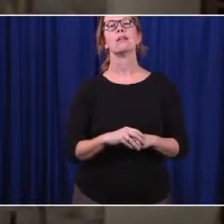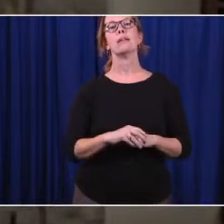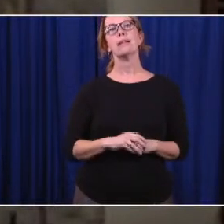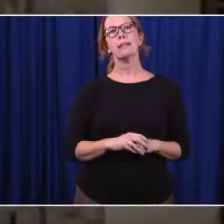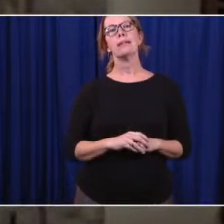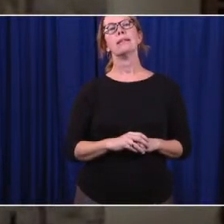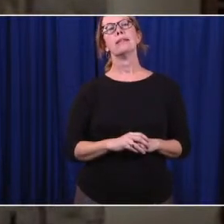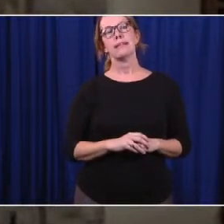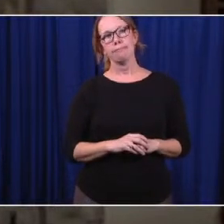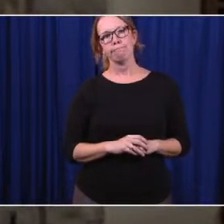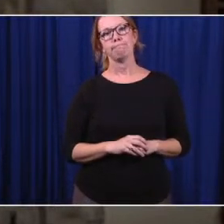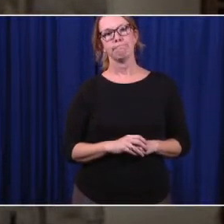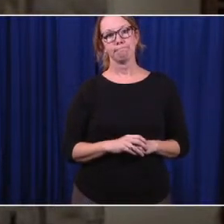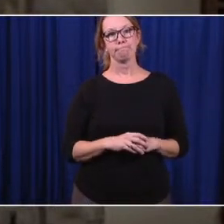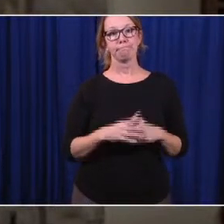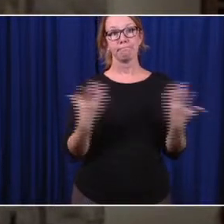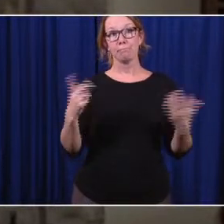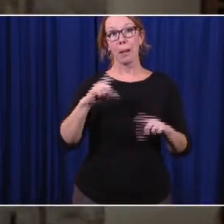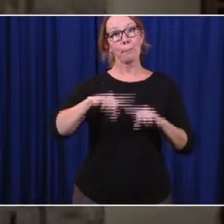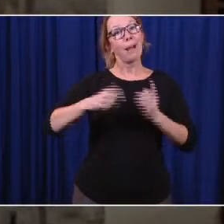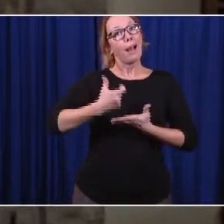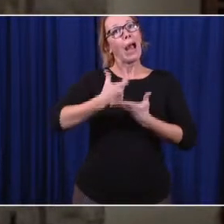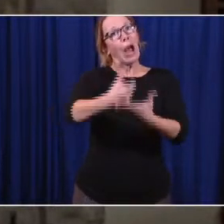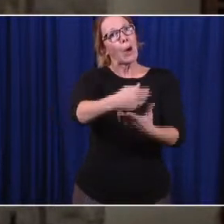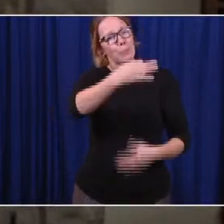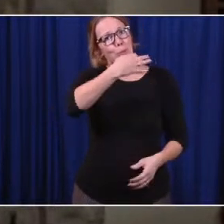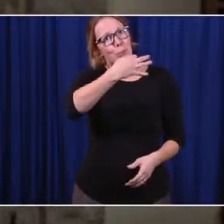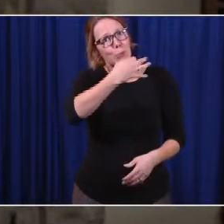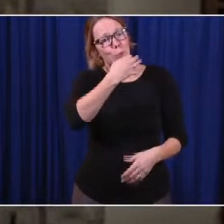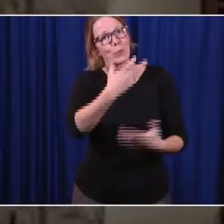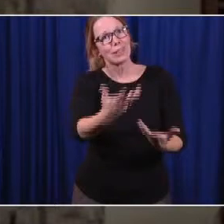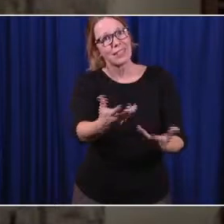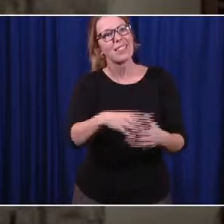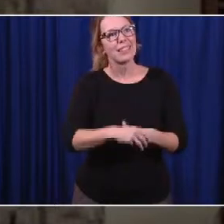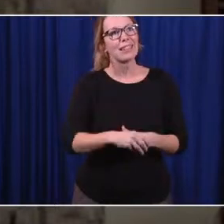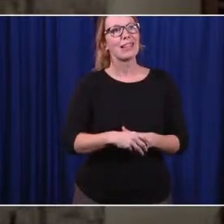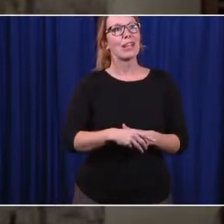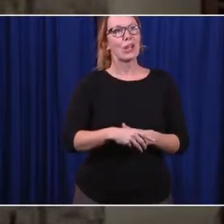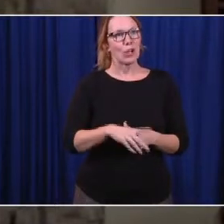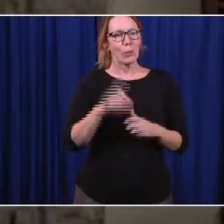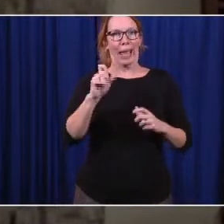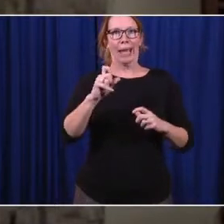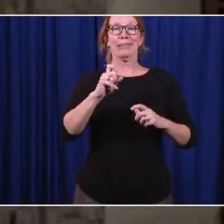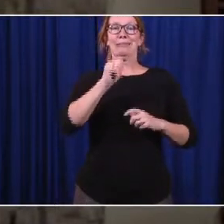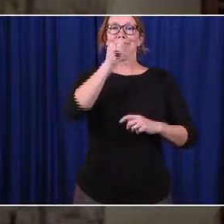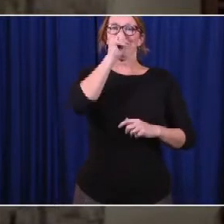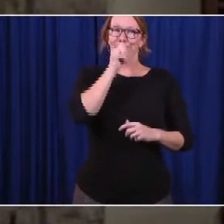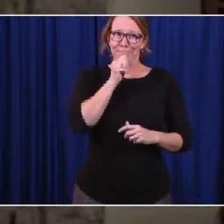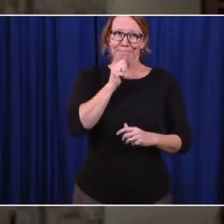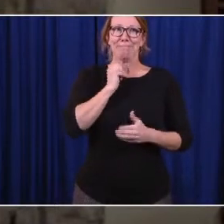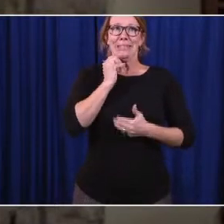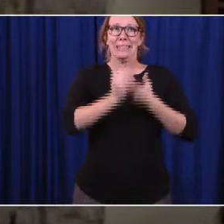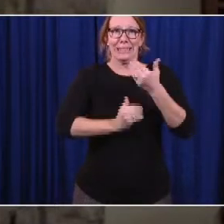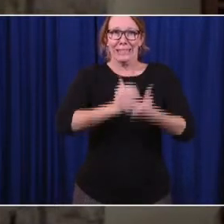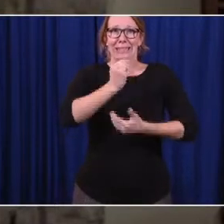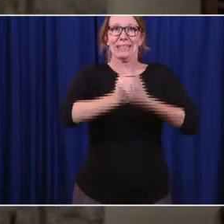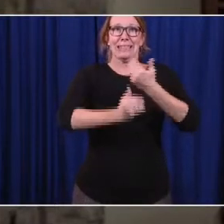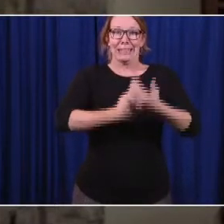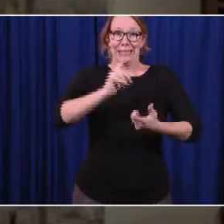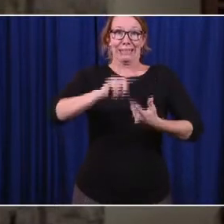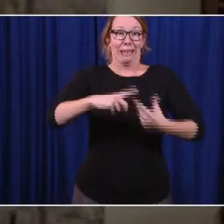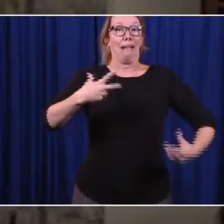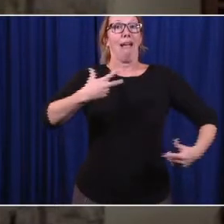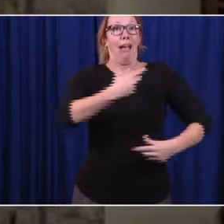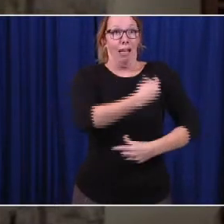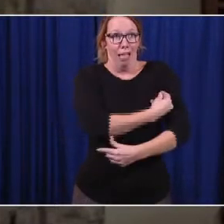shot. But, help is on the way. So we just got to get across this bridge. And I